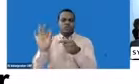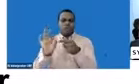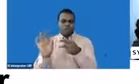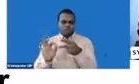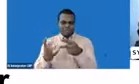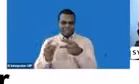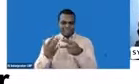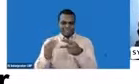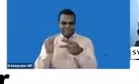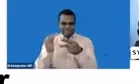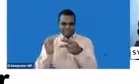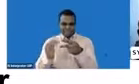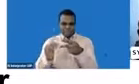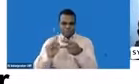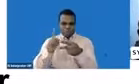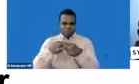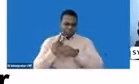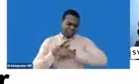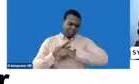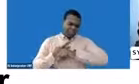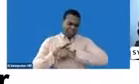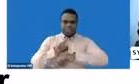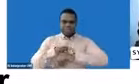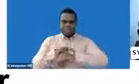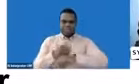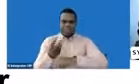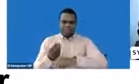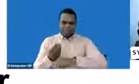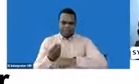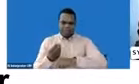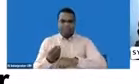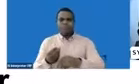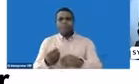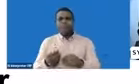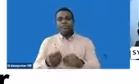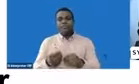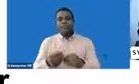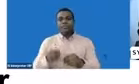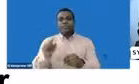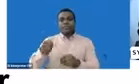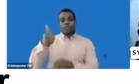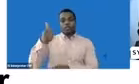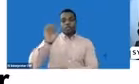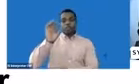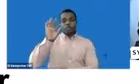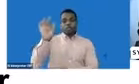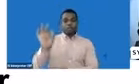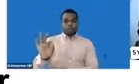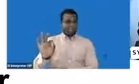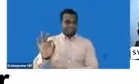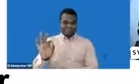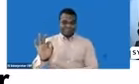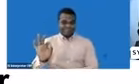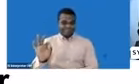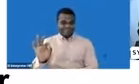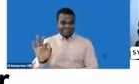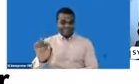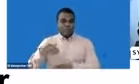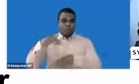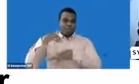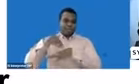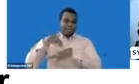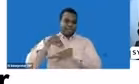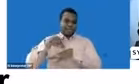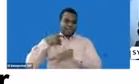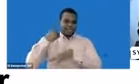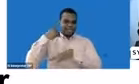This is not really a question. This is more of a comment. Keyboard shortcuts make navigating Microsoft Teams faster and more efficient. By becoming acquainted